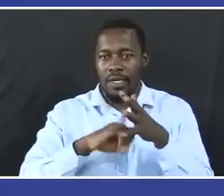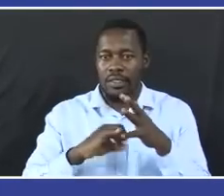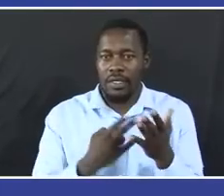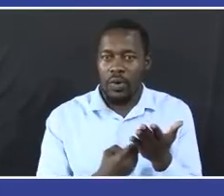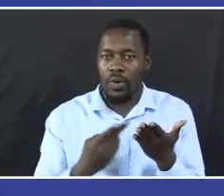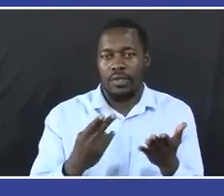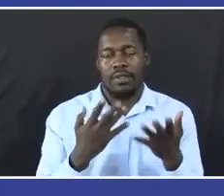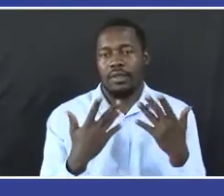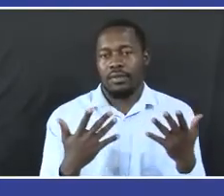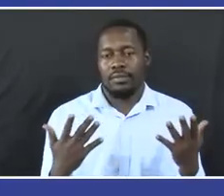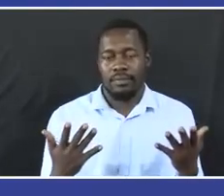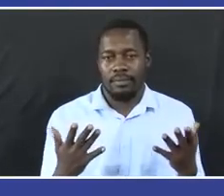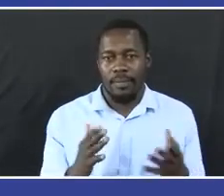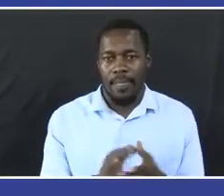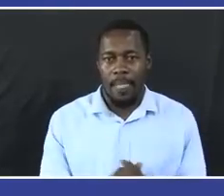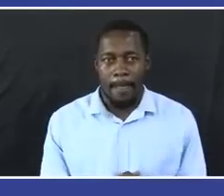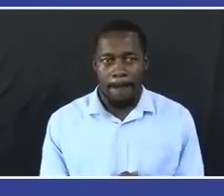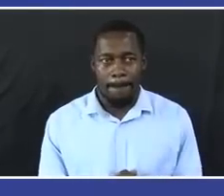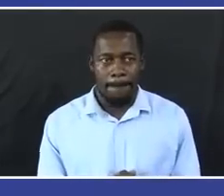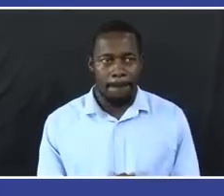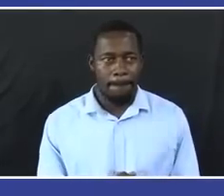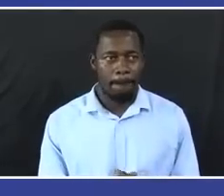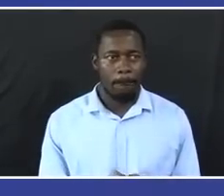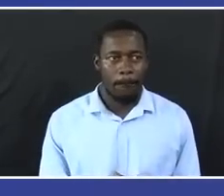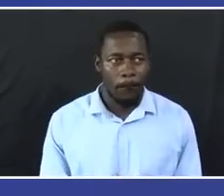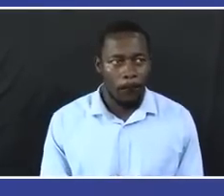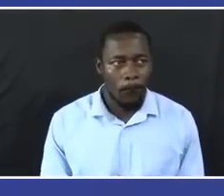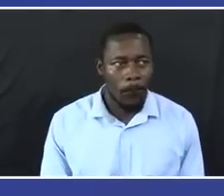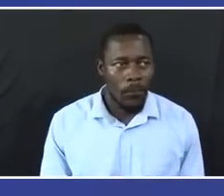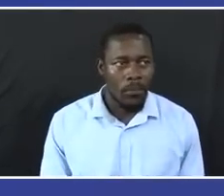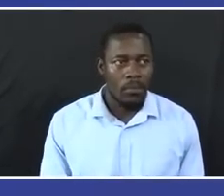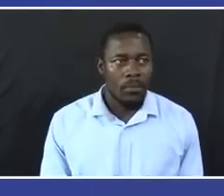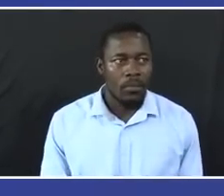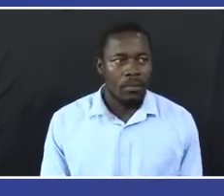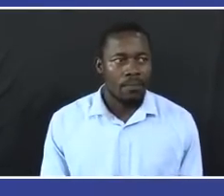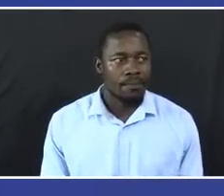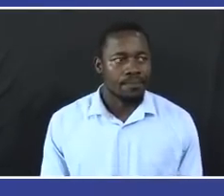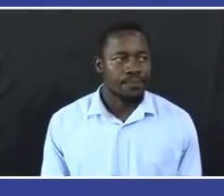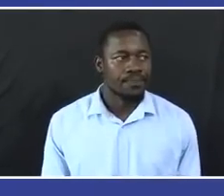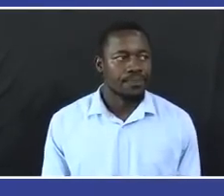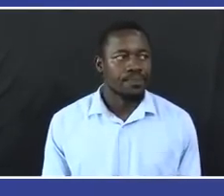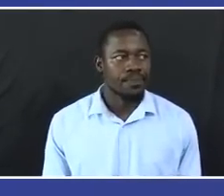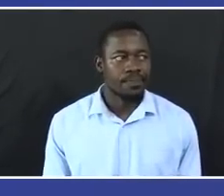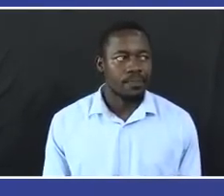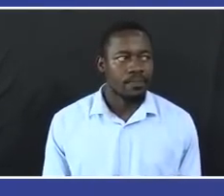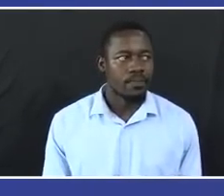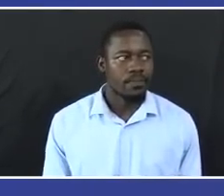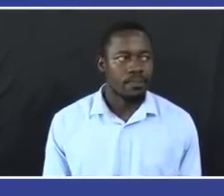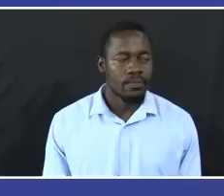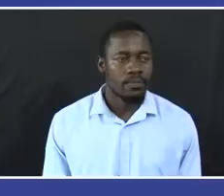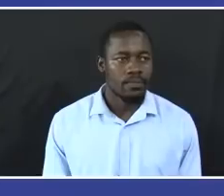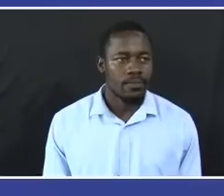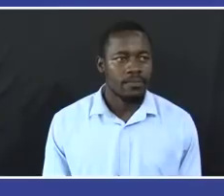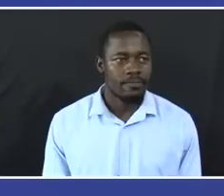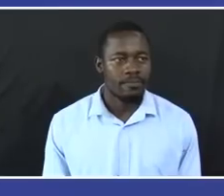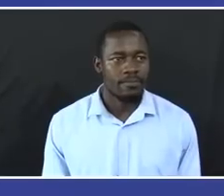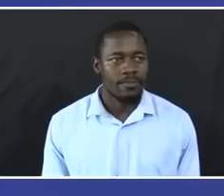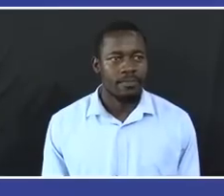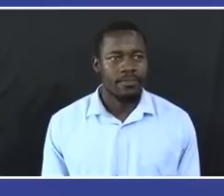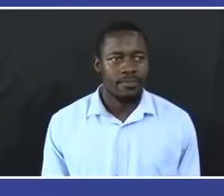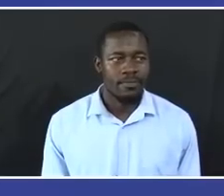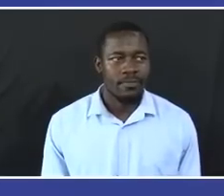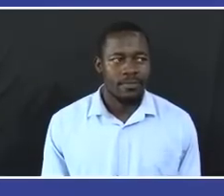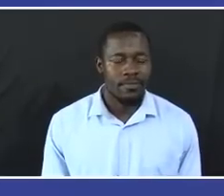Moses, because of what? The hardness of your hearts permitted you to divorce your wives,